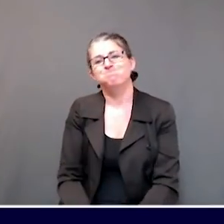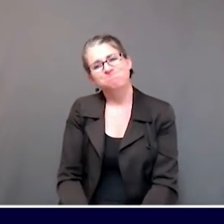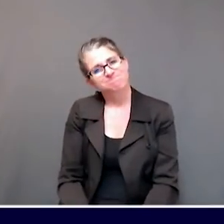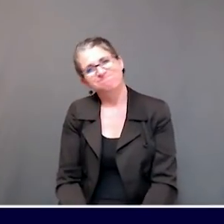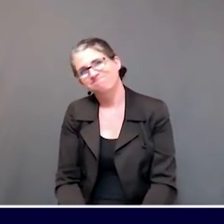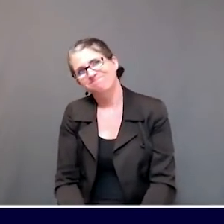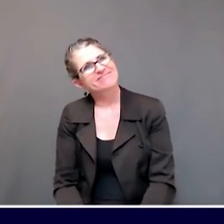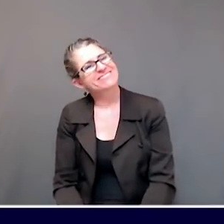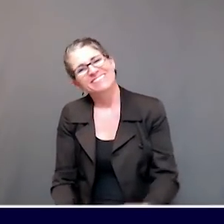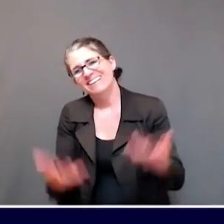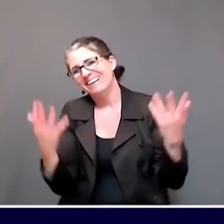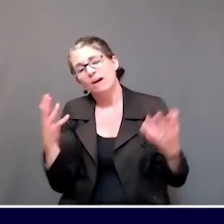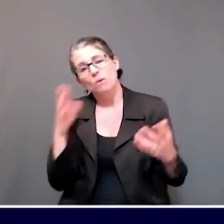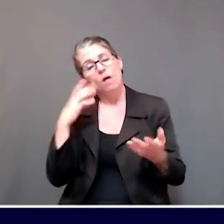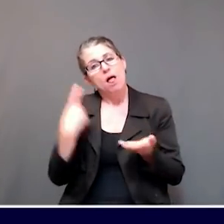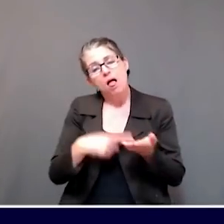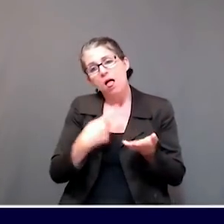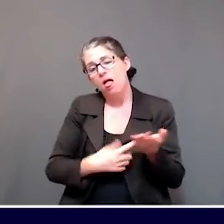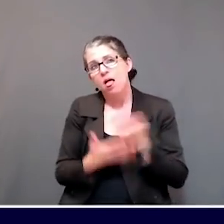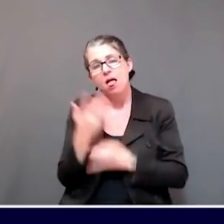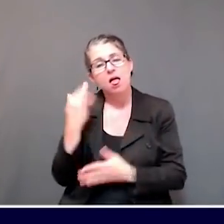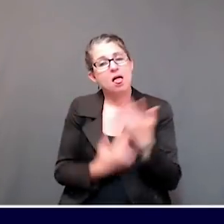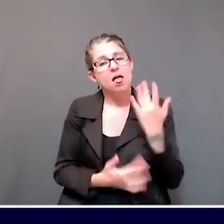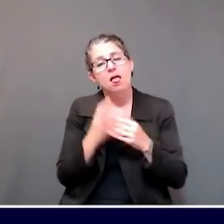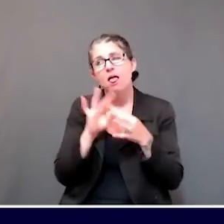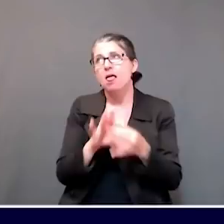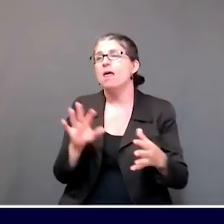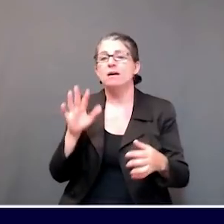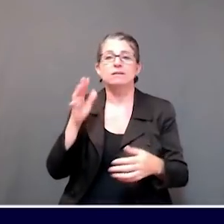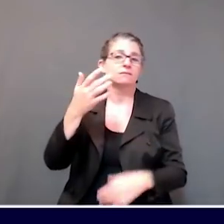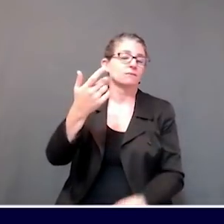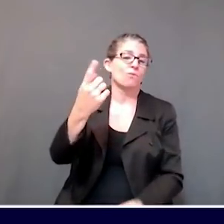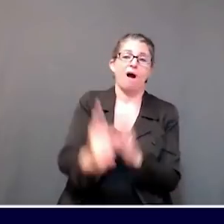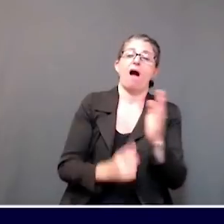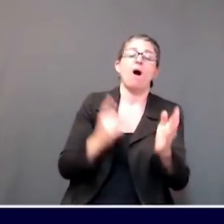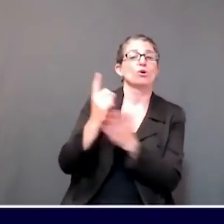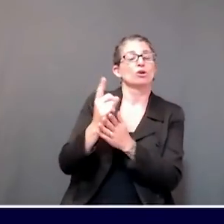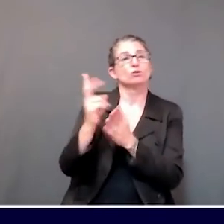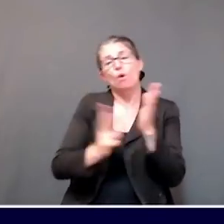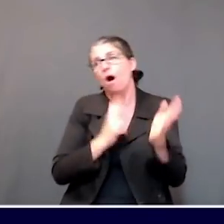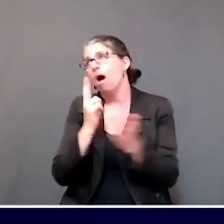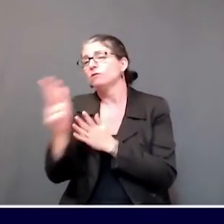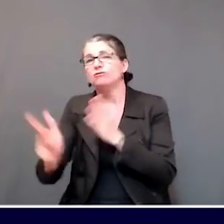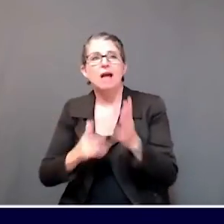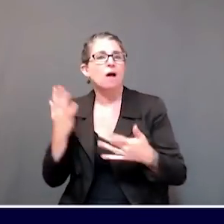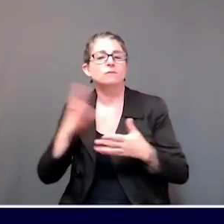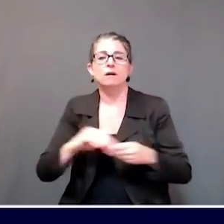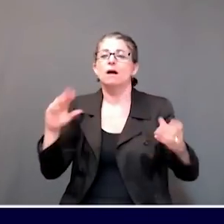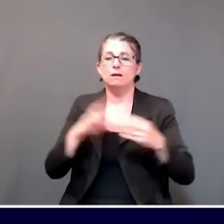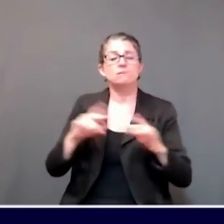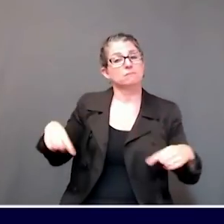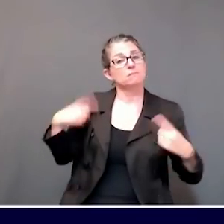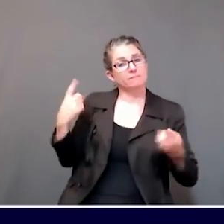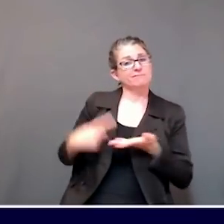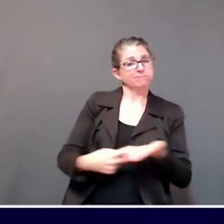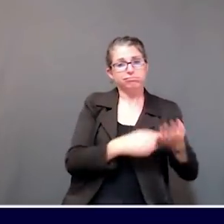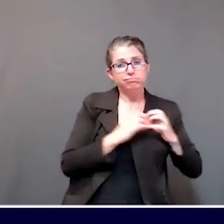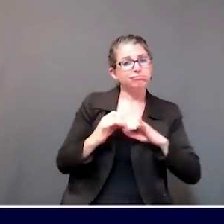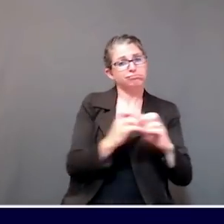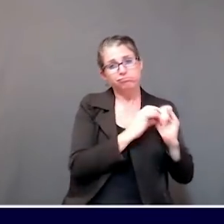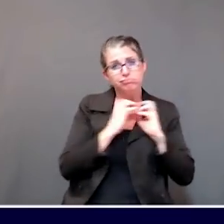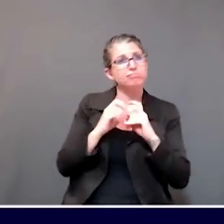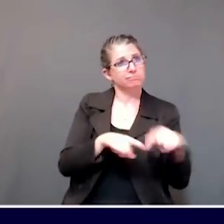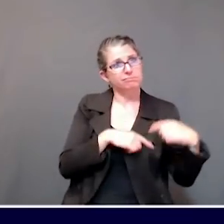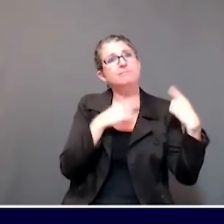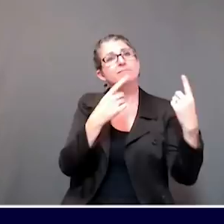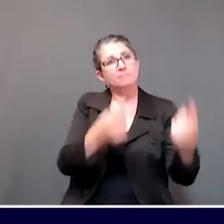days and weeks. Pender Macon and her department are working with superintendents and with the MEA and other union members